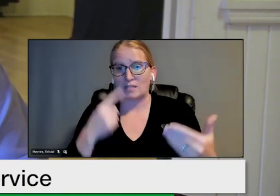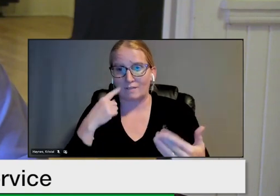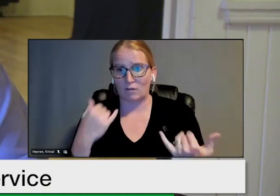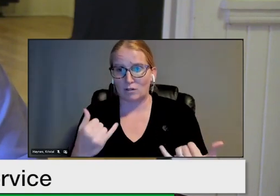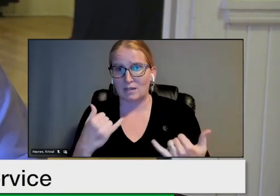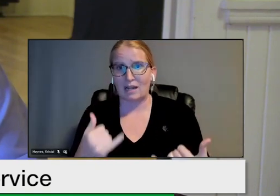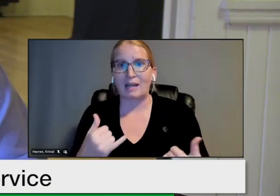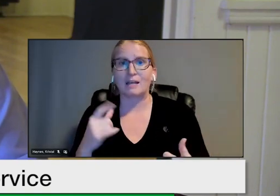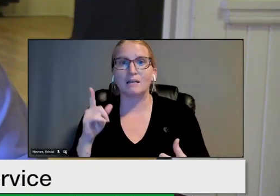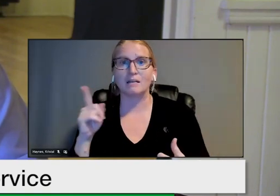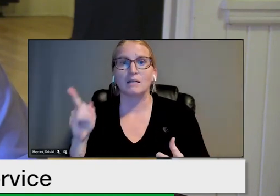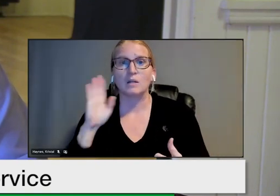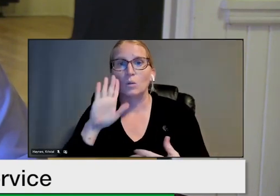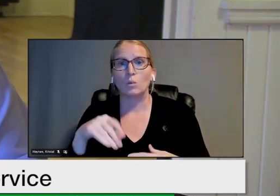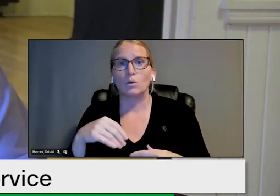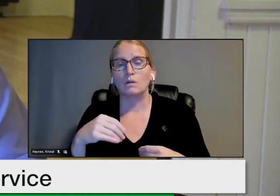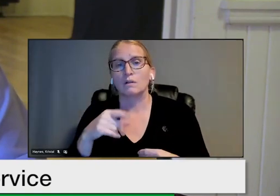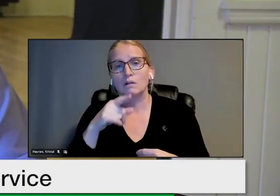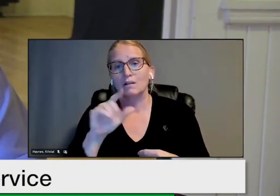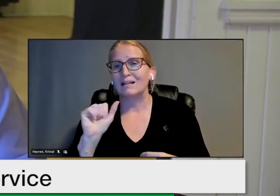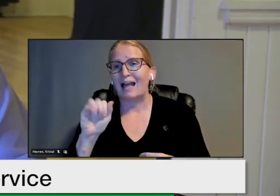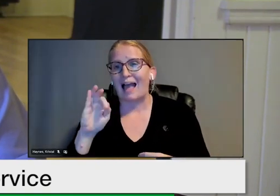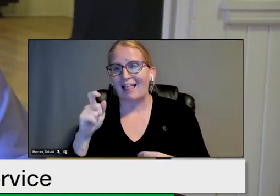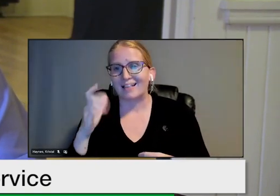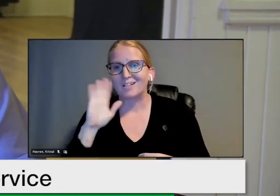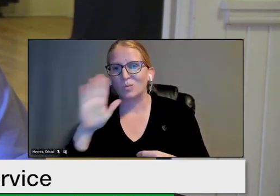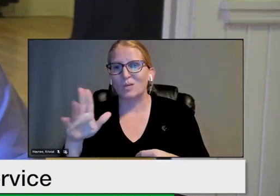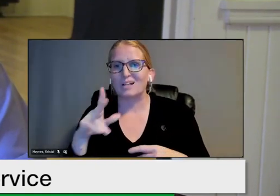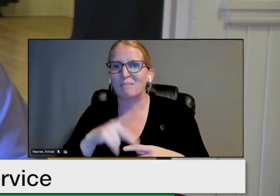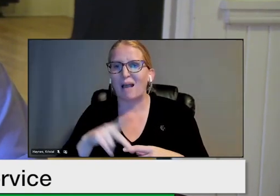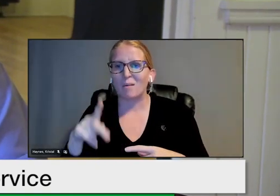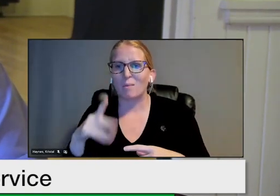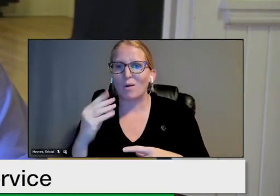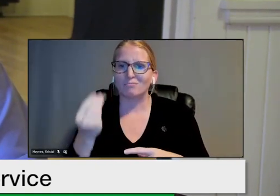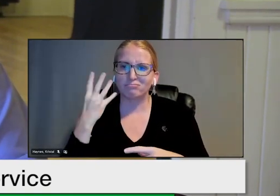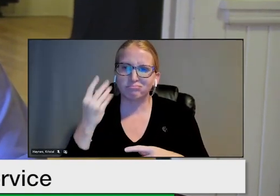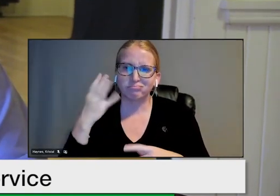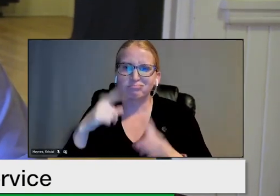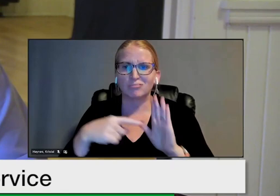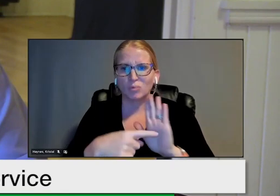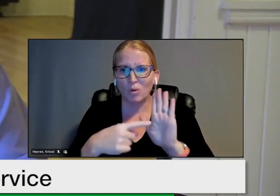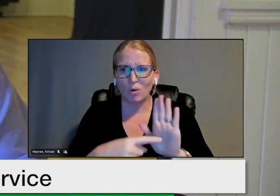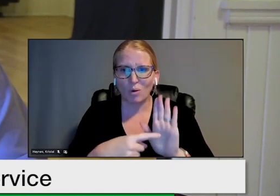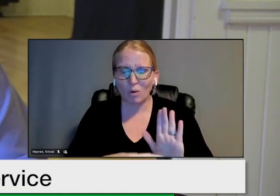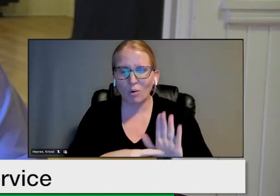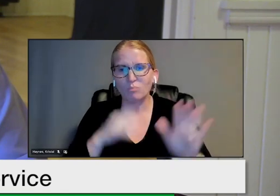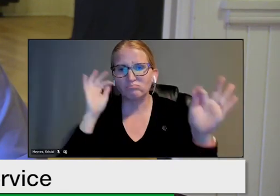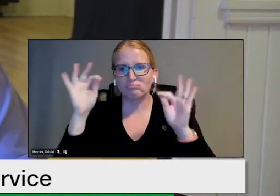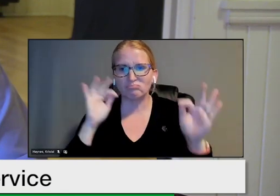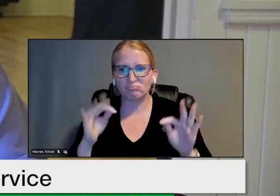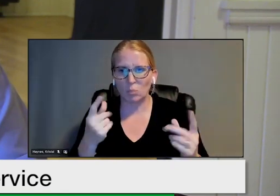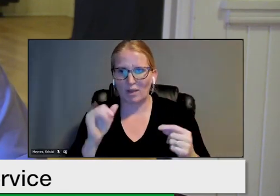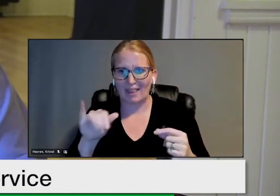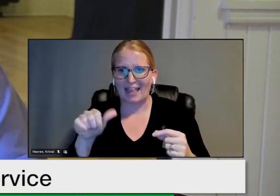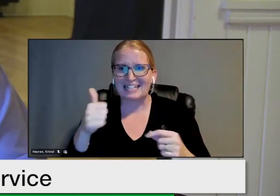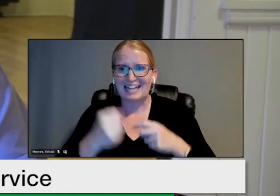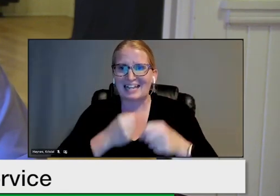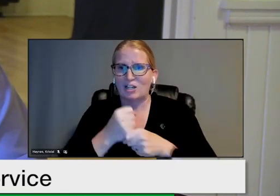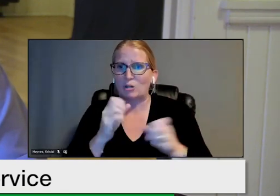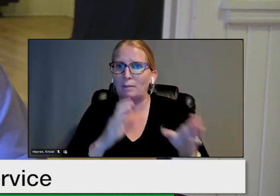will give a slide deck with an overview and presentation of the 10-year plan. After the slide deck, we will open up the floor to